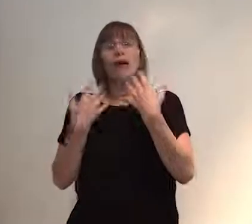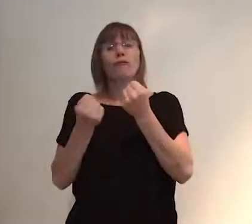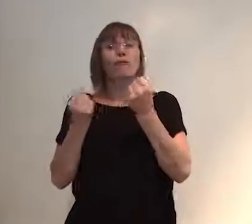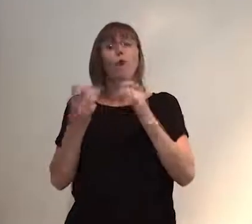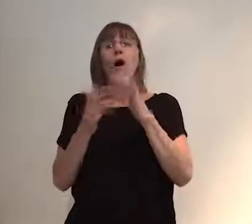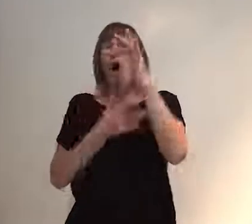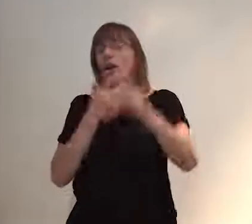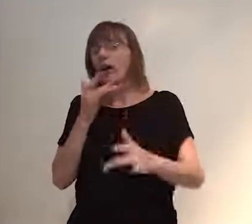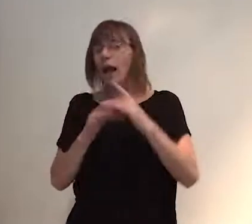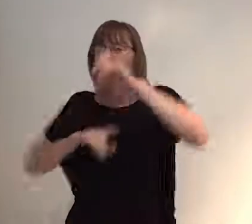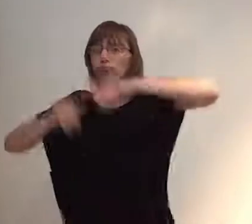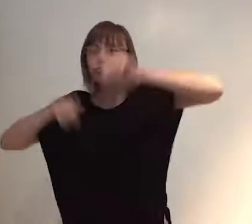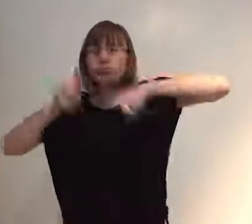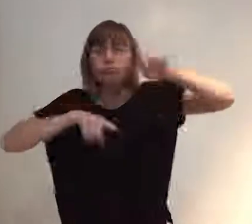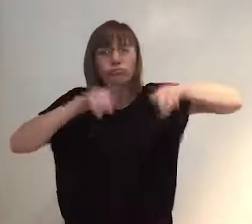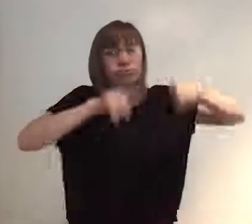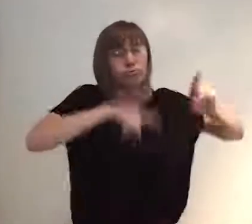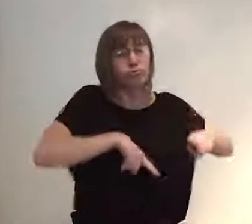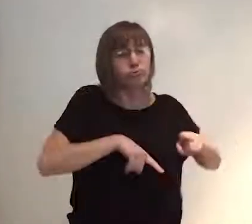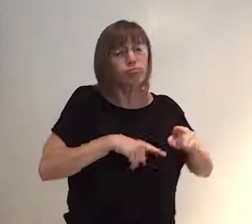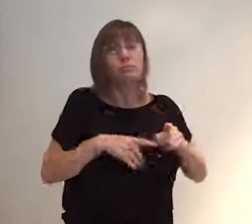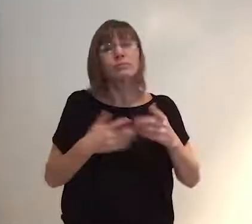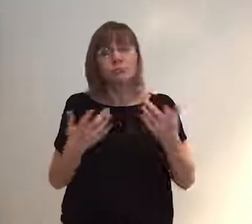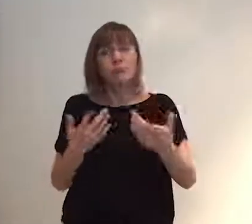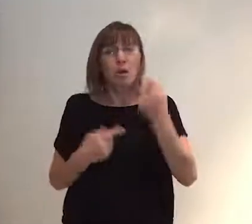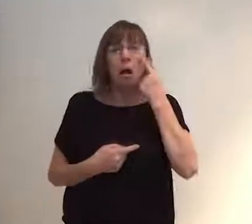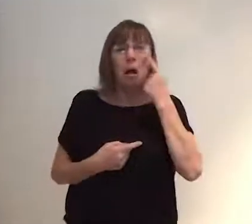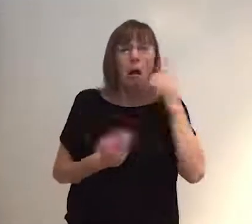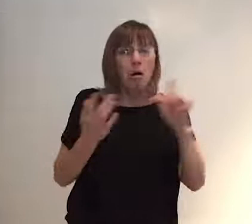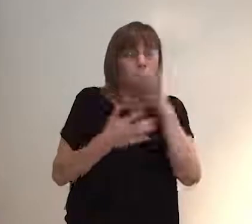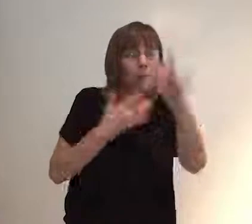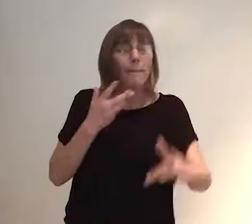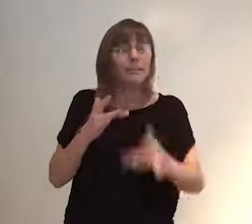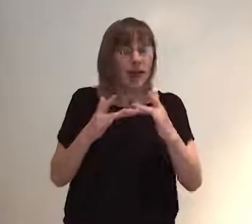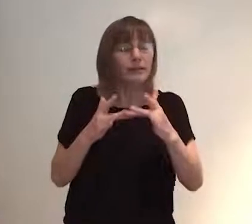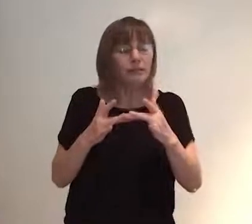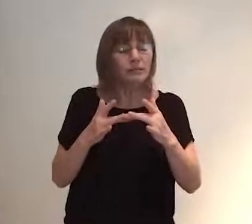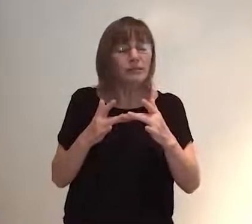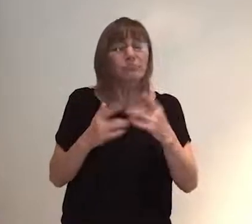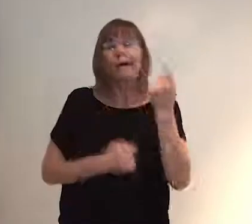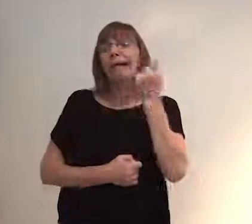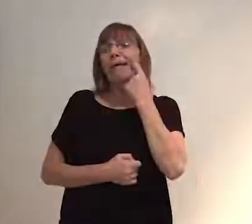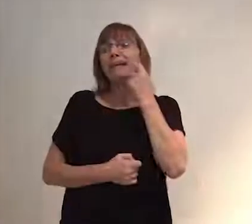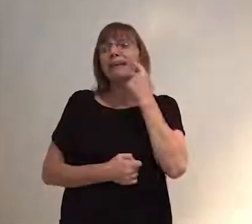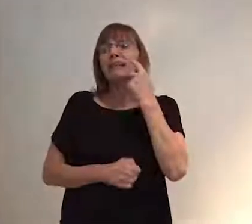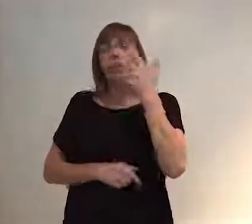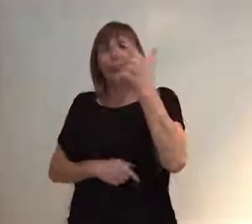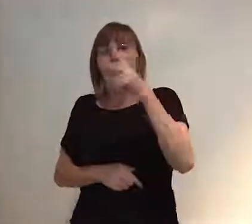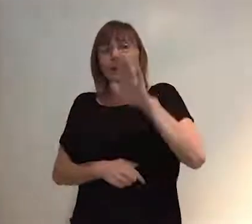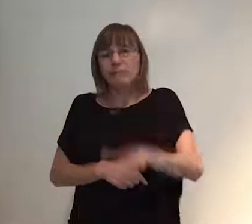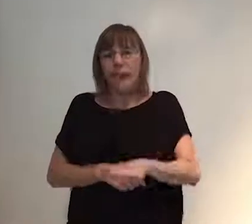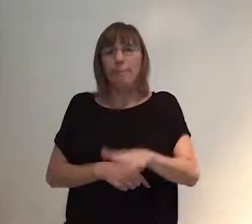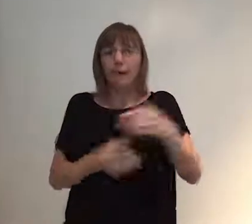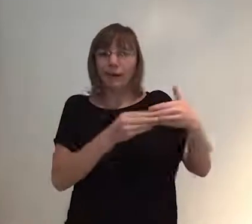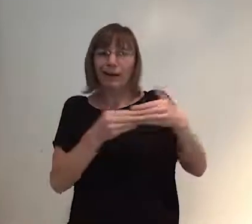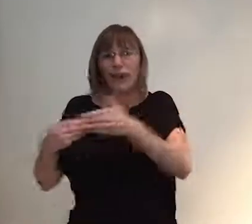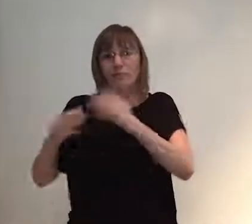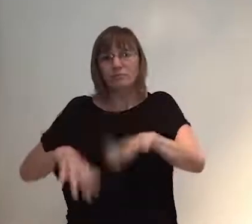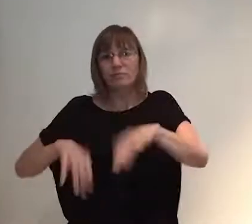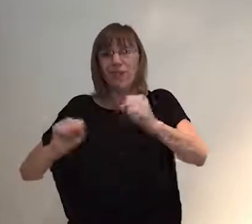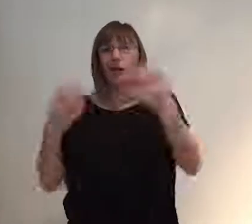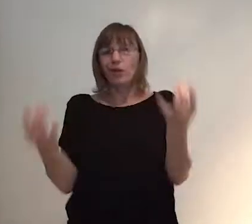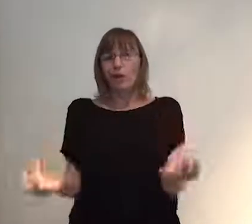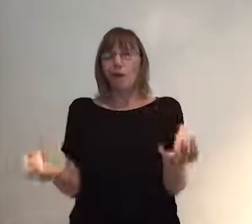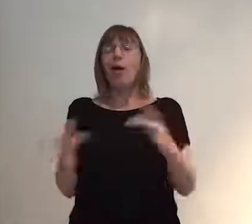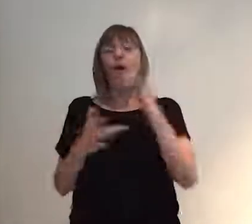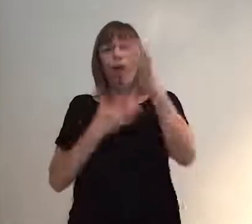got all online yoga classes going through the website at herlotusfeet.com. There's a very easy 3-step guide to starting